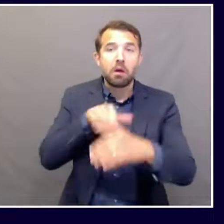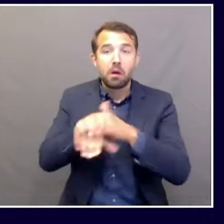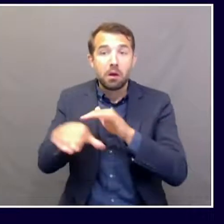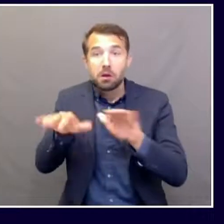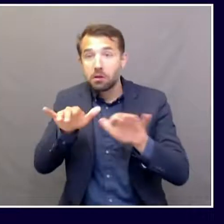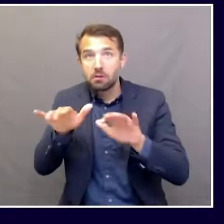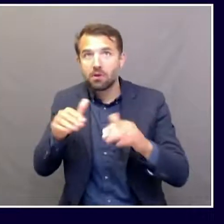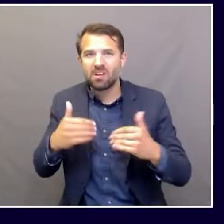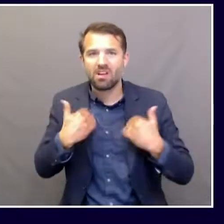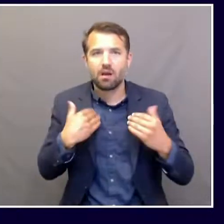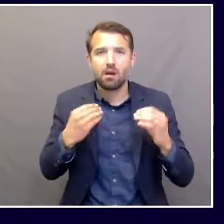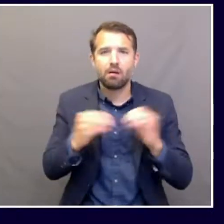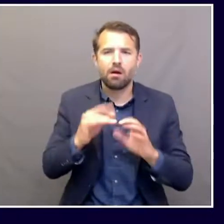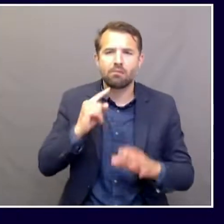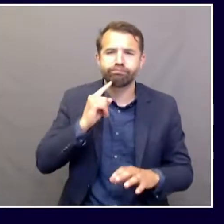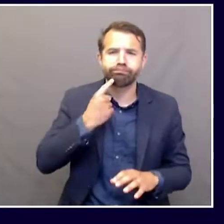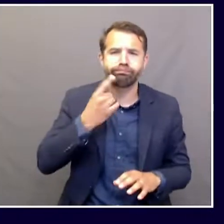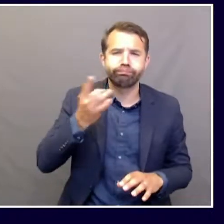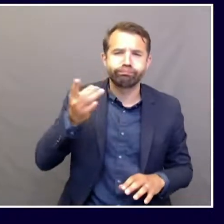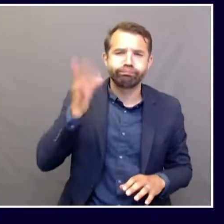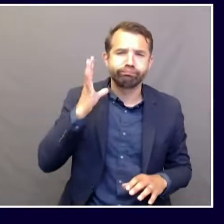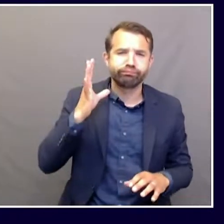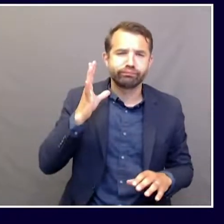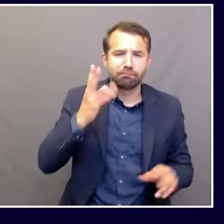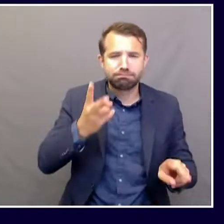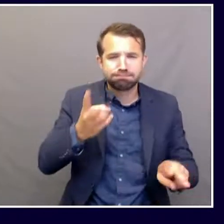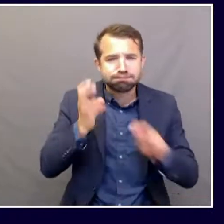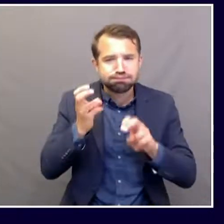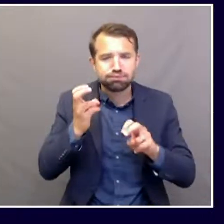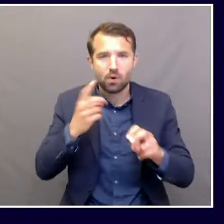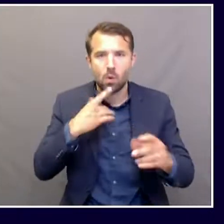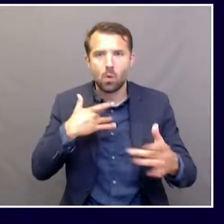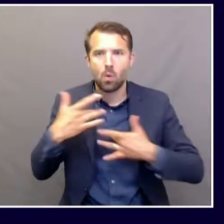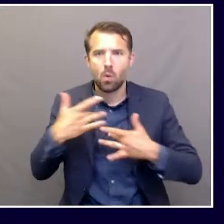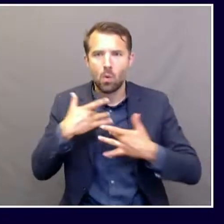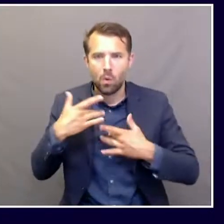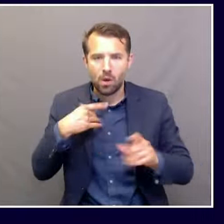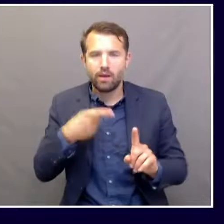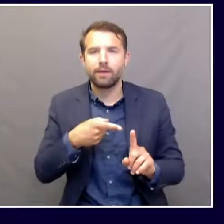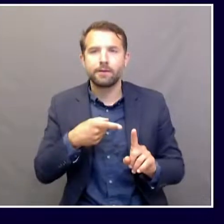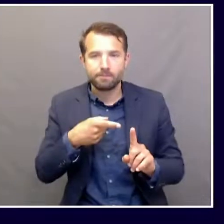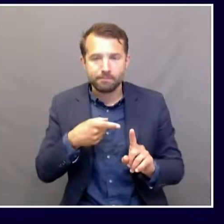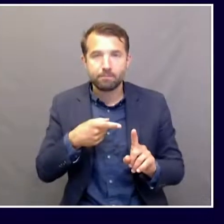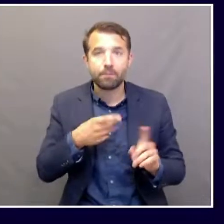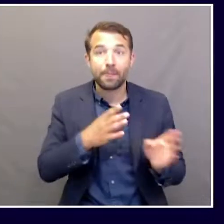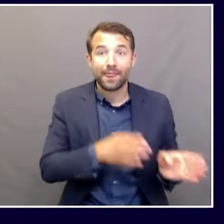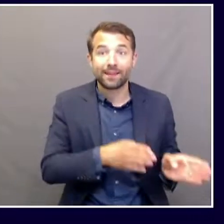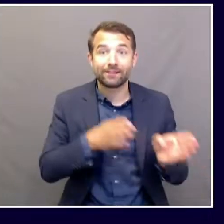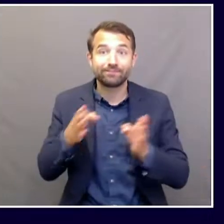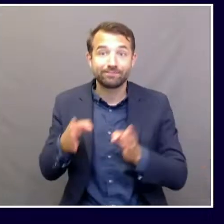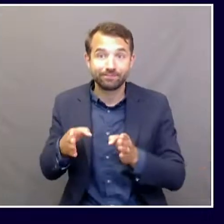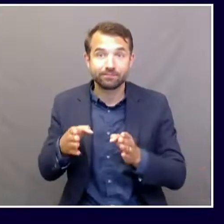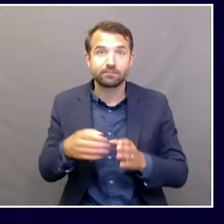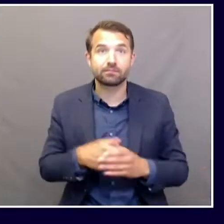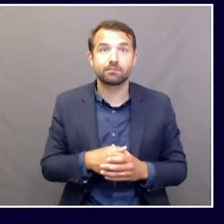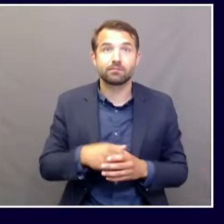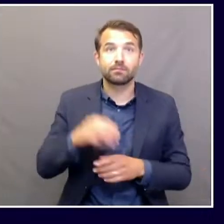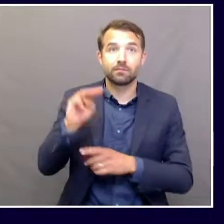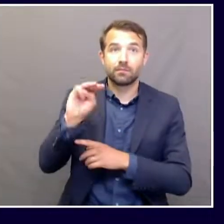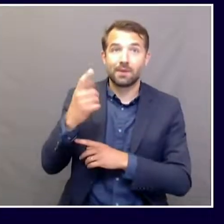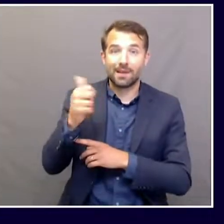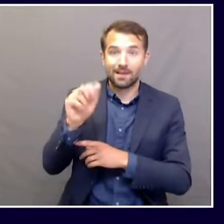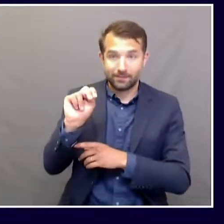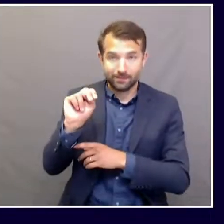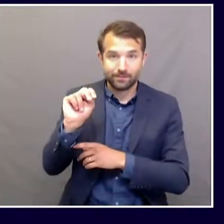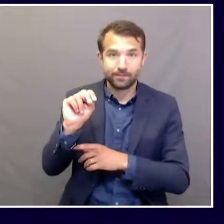quite concerning. Thank you. Thanks. Over to Megan at WMTW next.